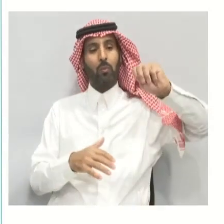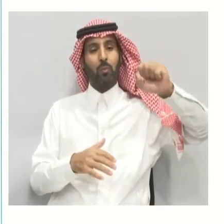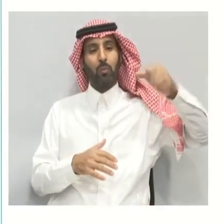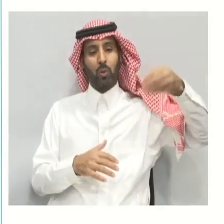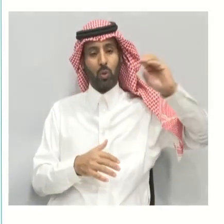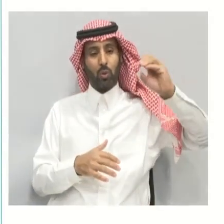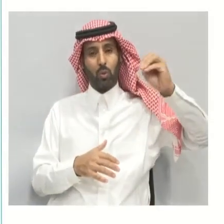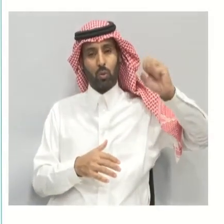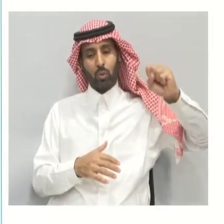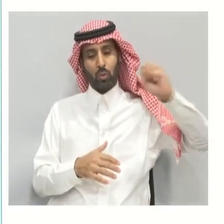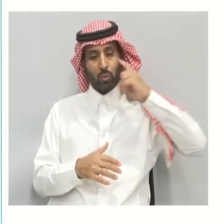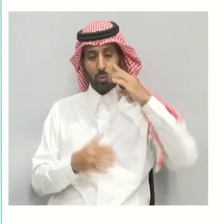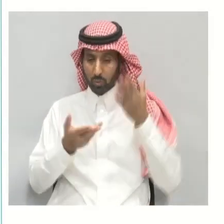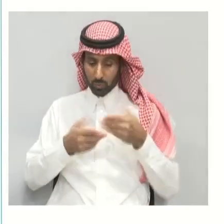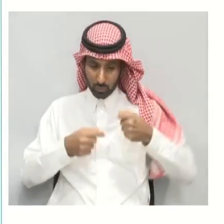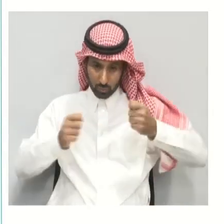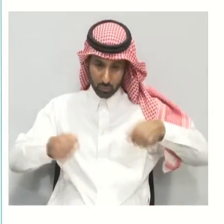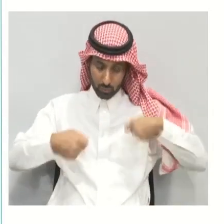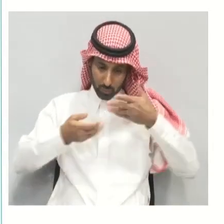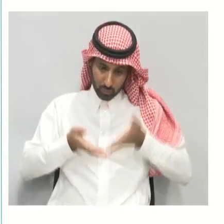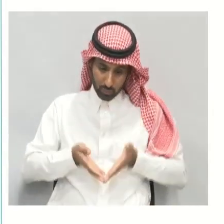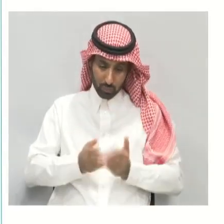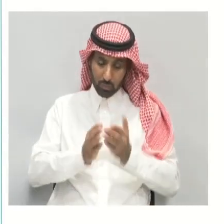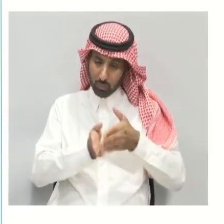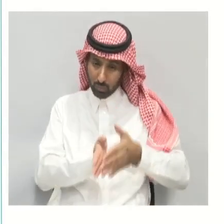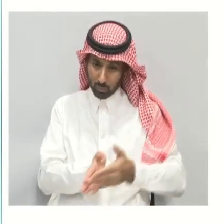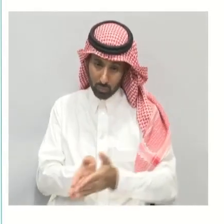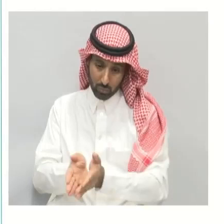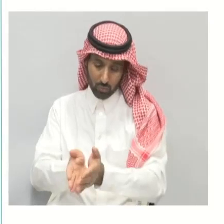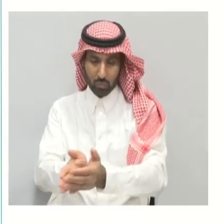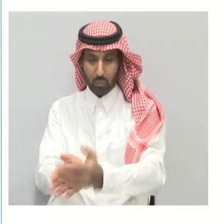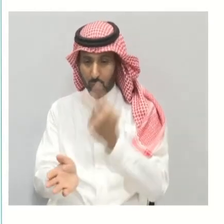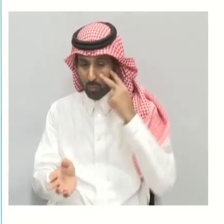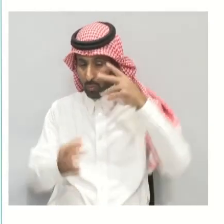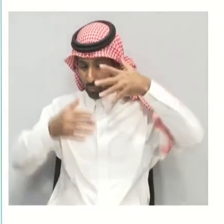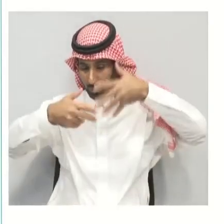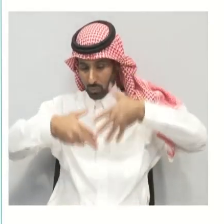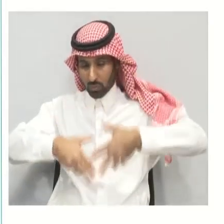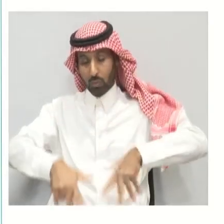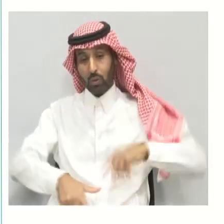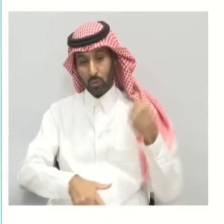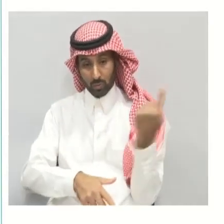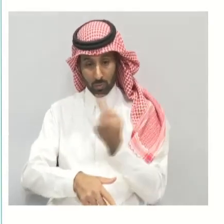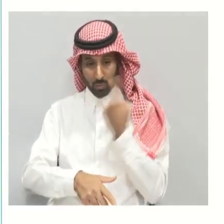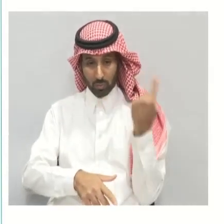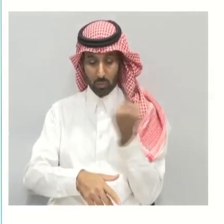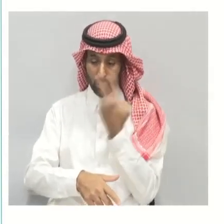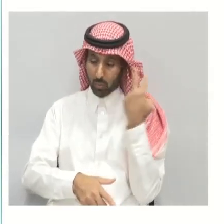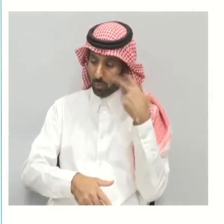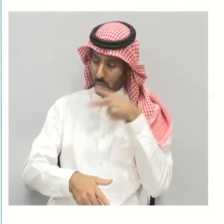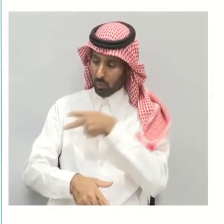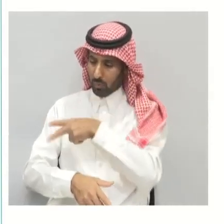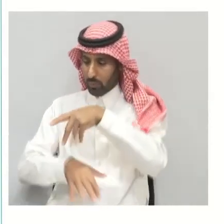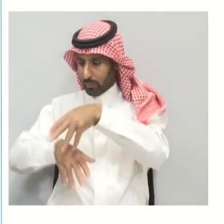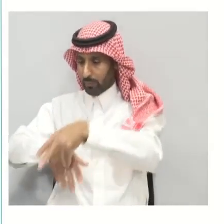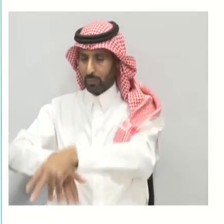on the Iguazu River to the falls. It's very exciting. Helicopter ride over the falls.